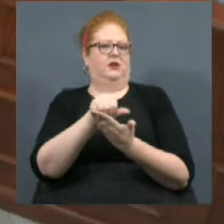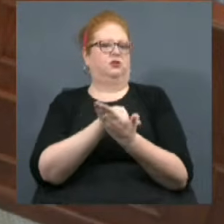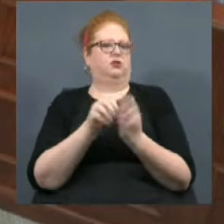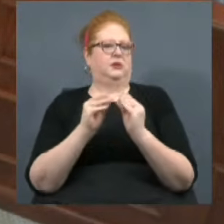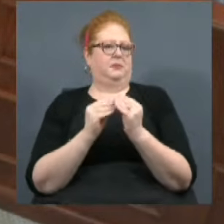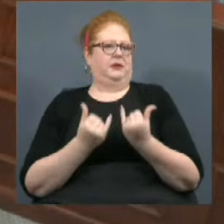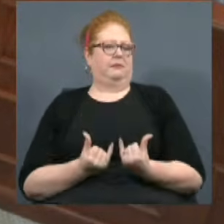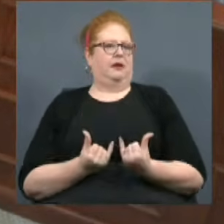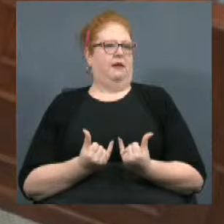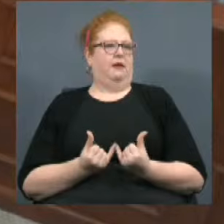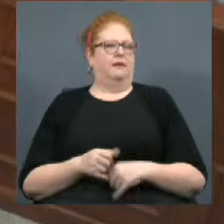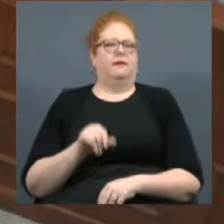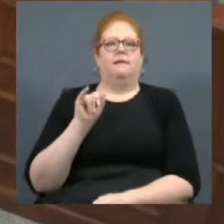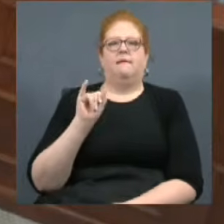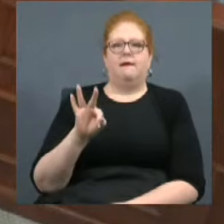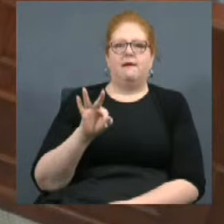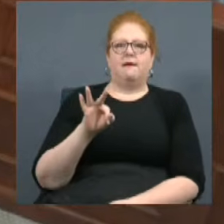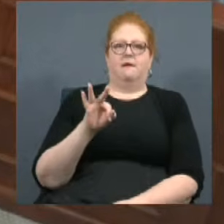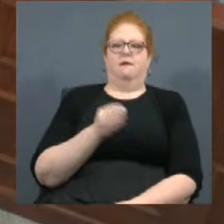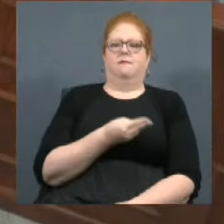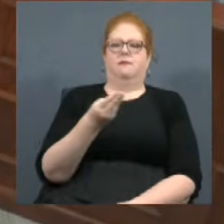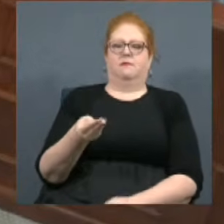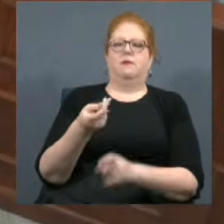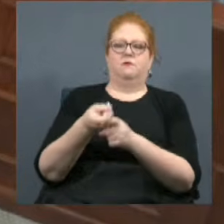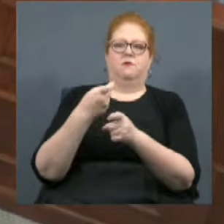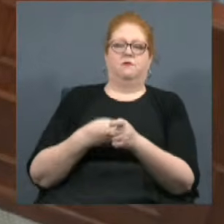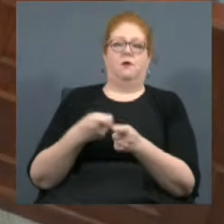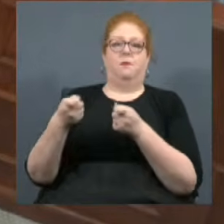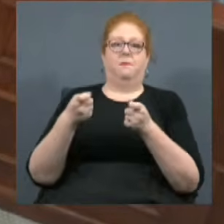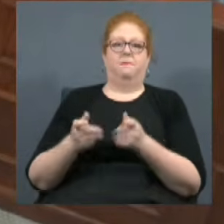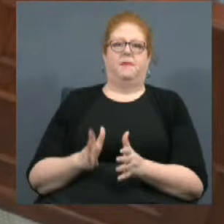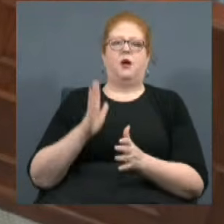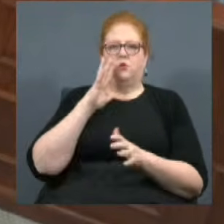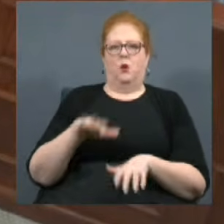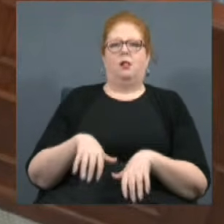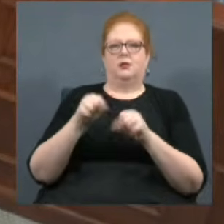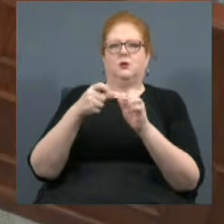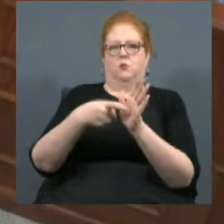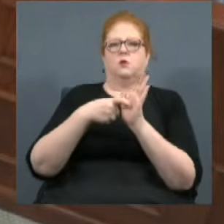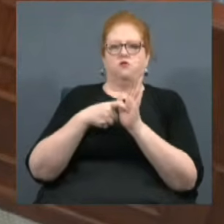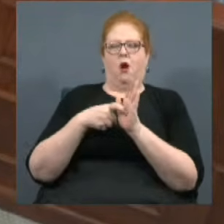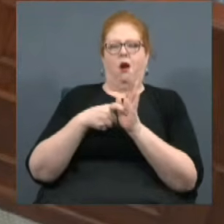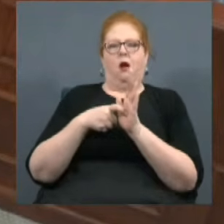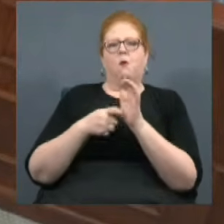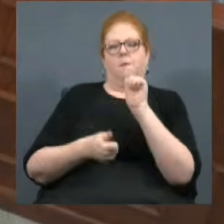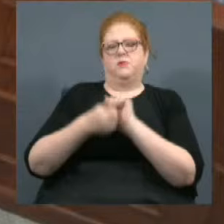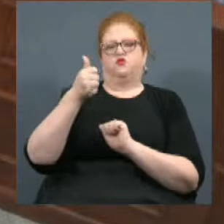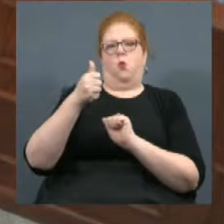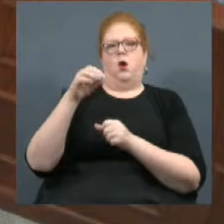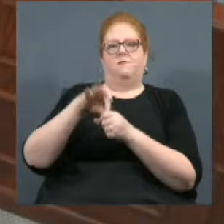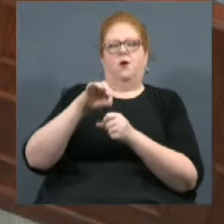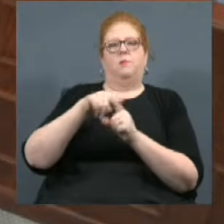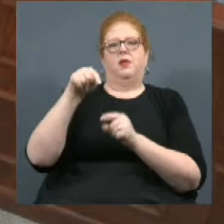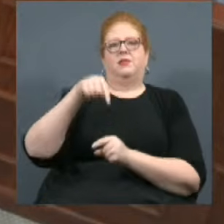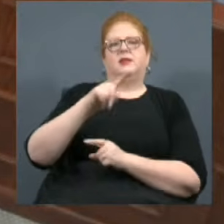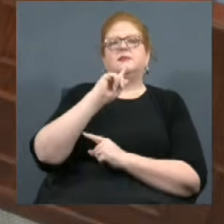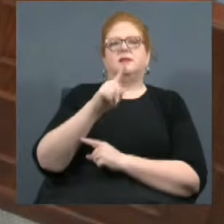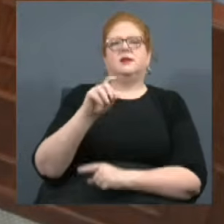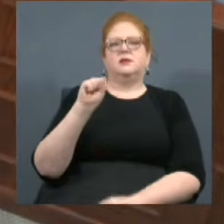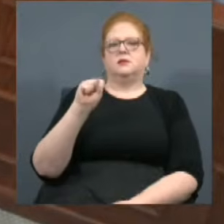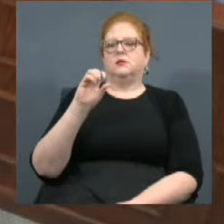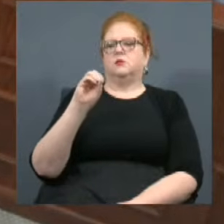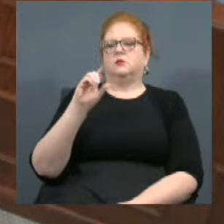If it comes from the manager, we'll take a majority vote. This is to deal with solicitation from